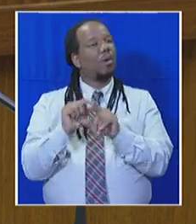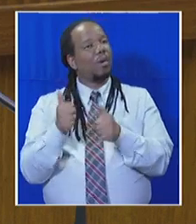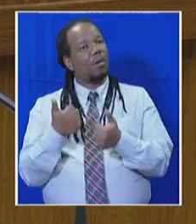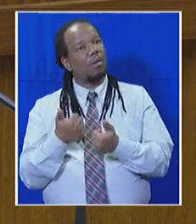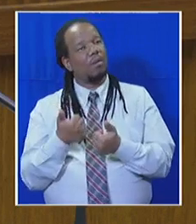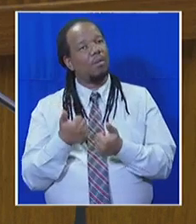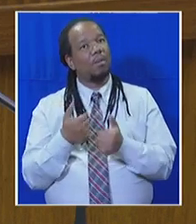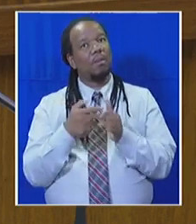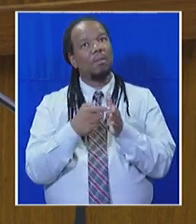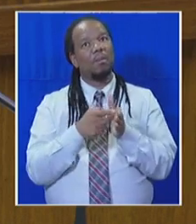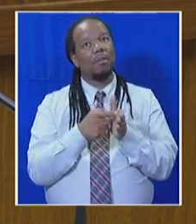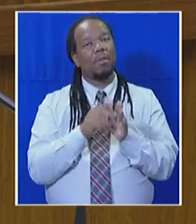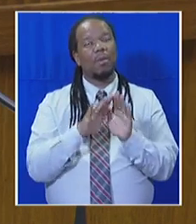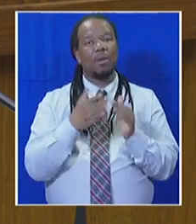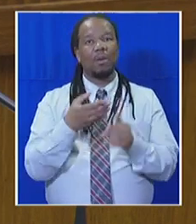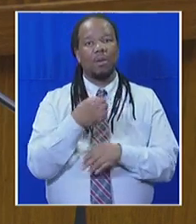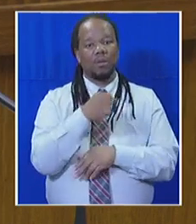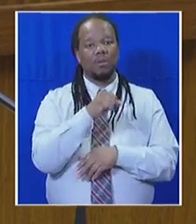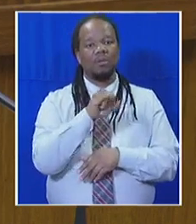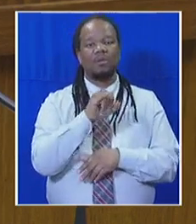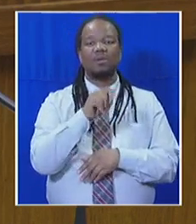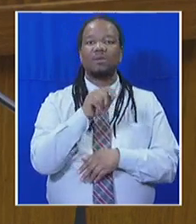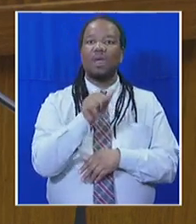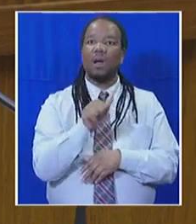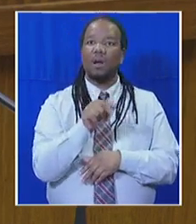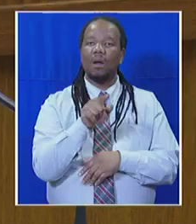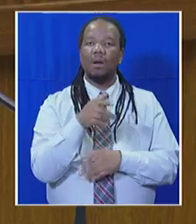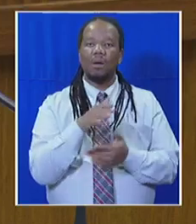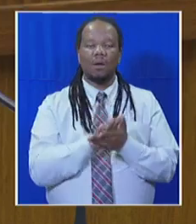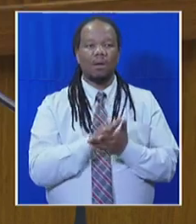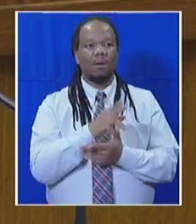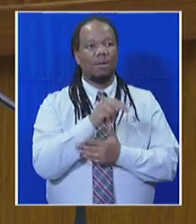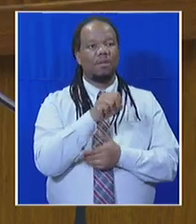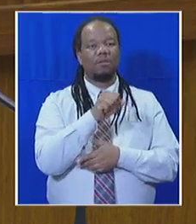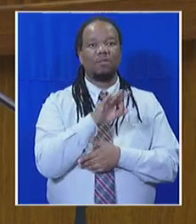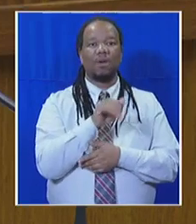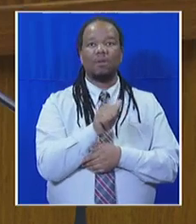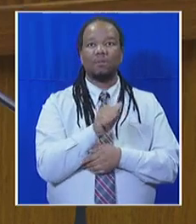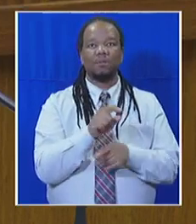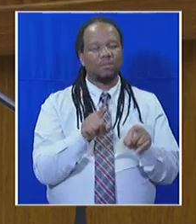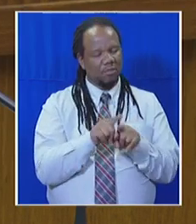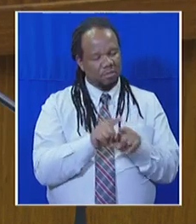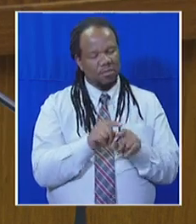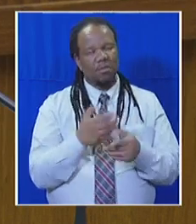be given to the CETAs and the National Skills Fund, while ensuring that the skills training needs of the